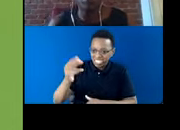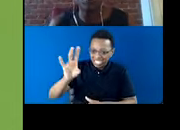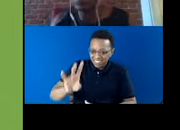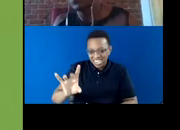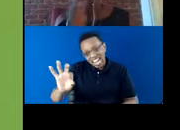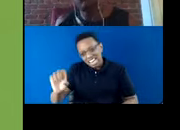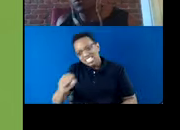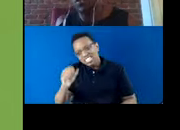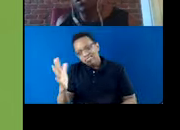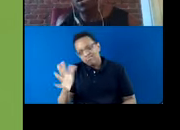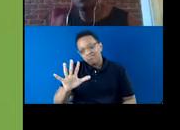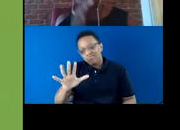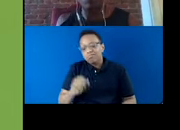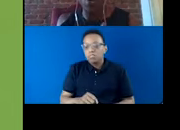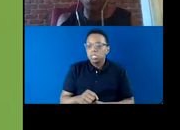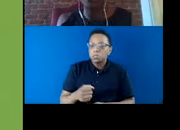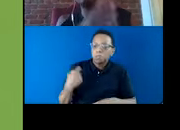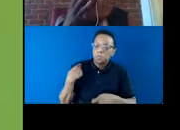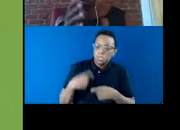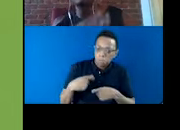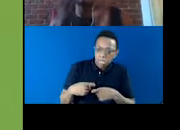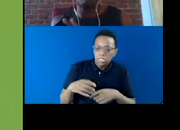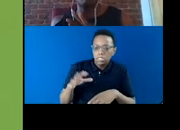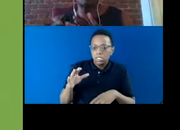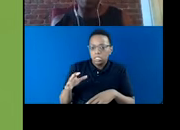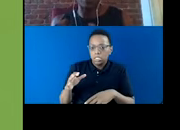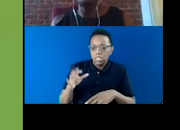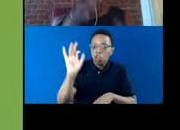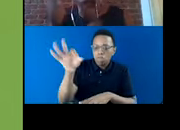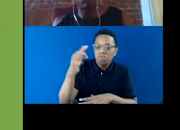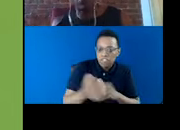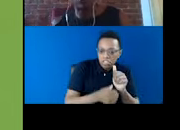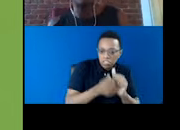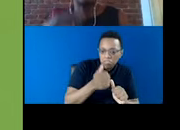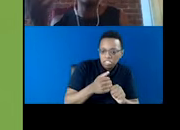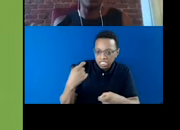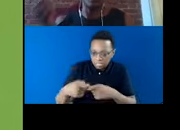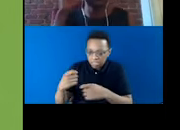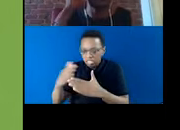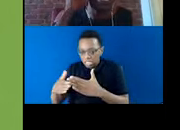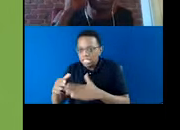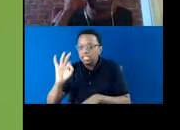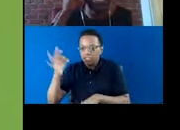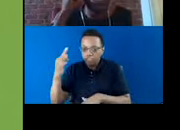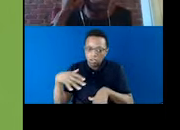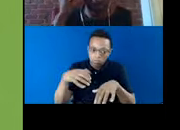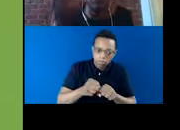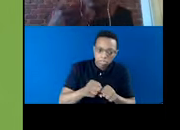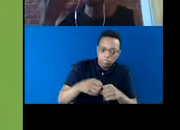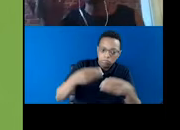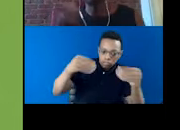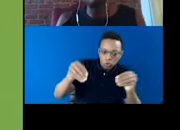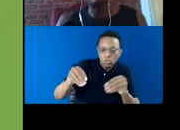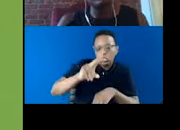was Spanish, and then for a bit was French mostly, and then for a bit Spanish, and then the French got it back and sold it to the United States. That's kind of the